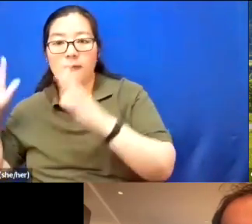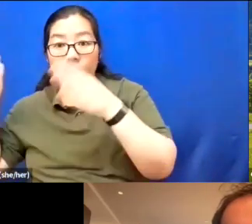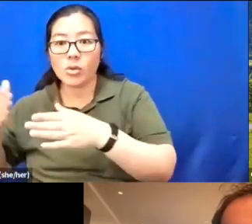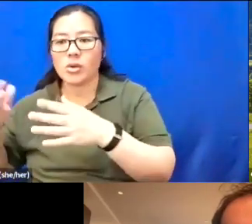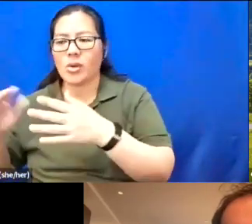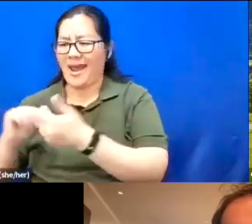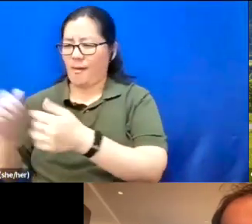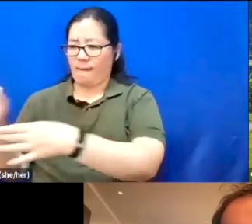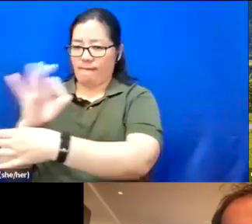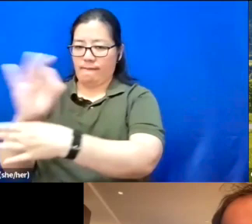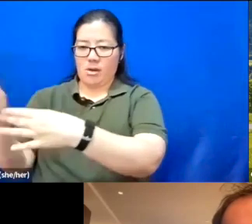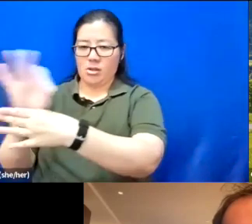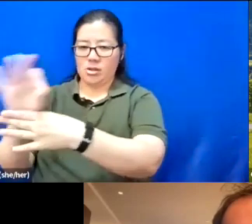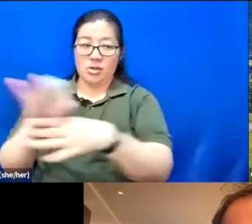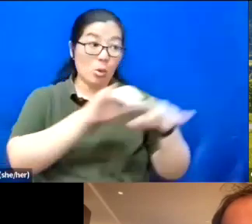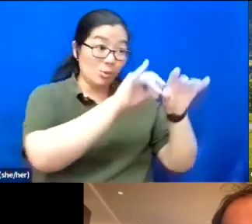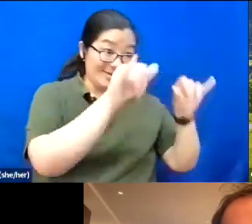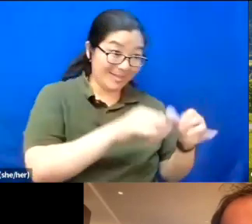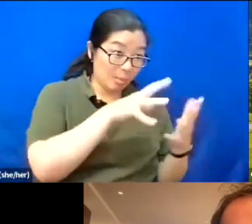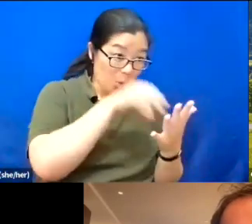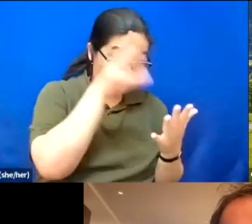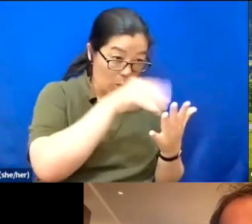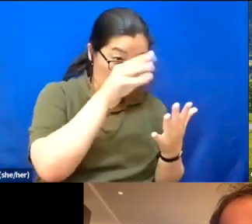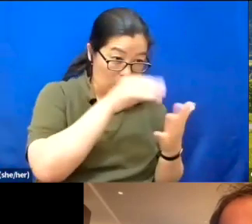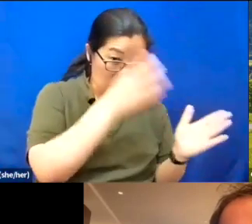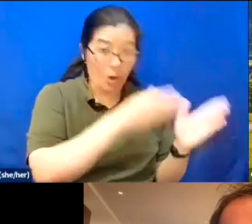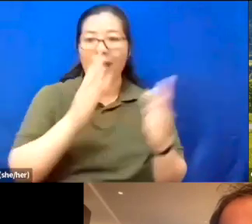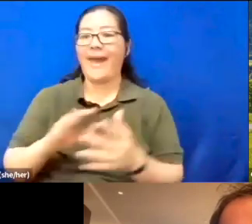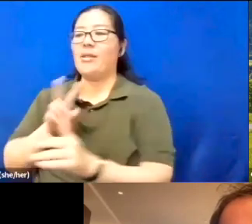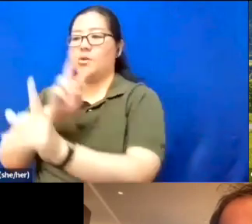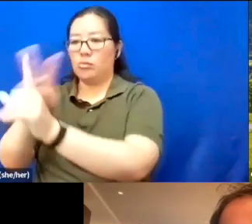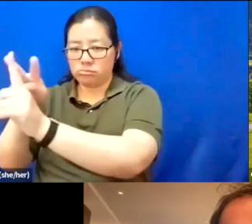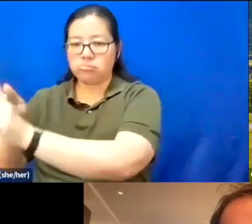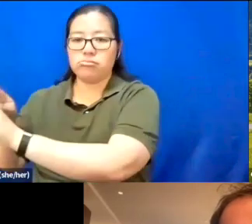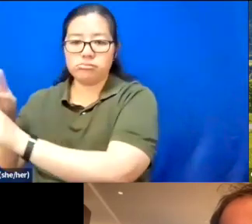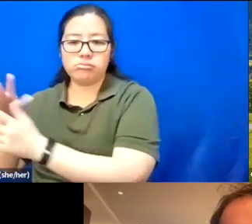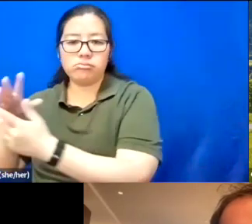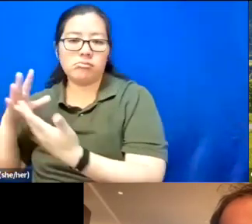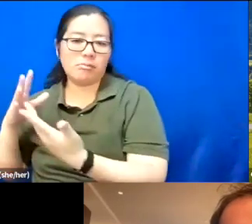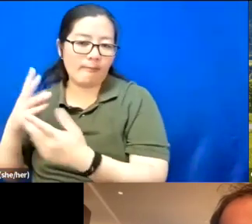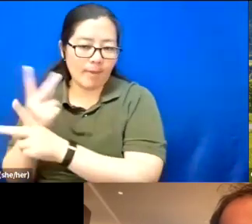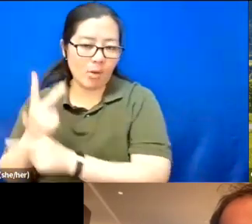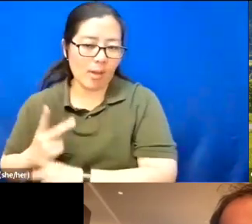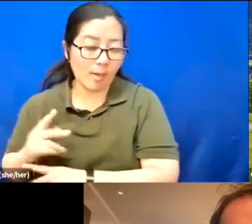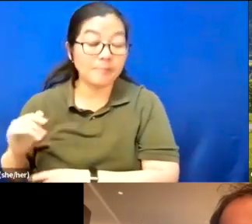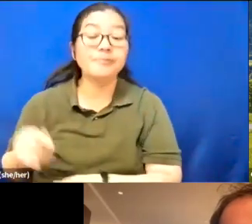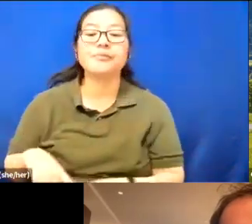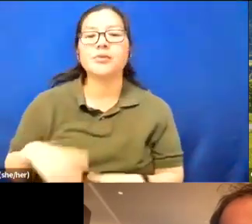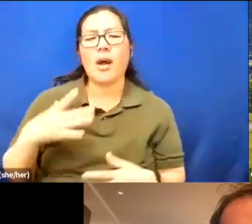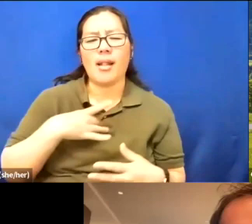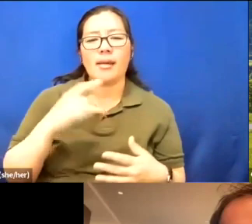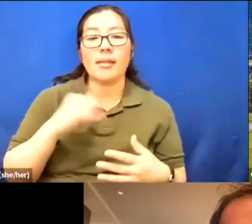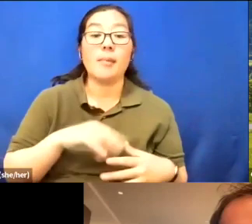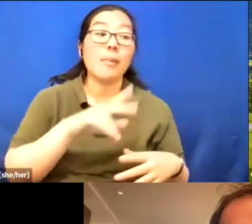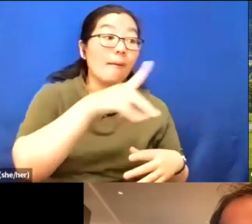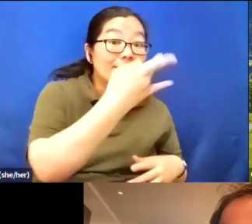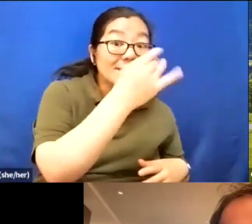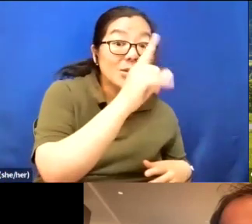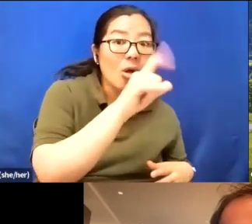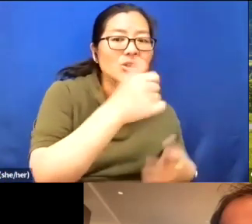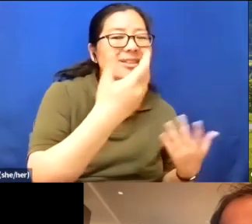work? How do the structures work together? So I kind of like that approach, you know, but the physiology can get a little involved